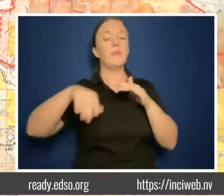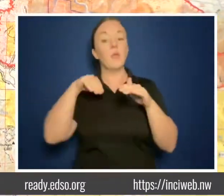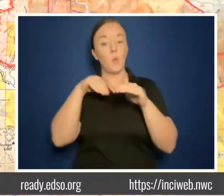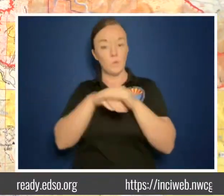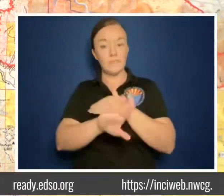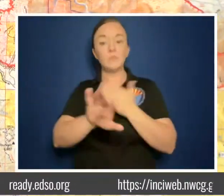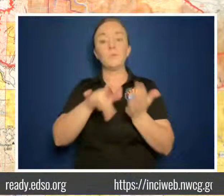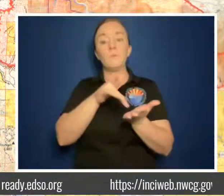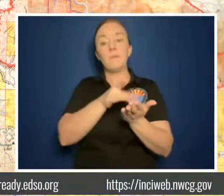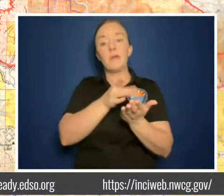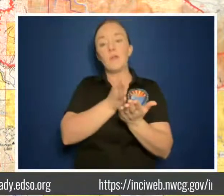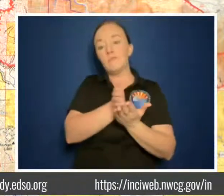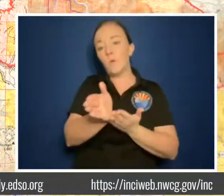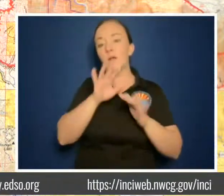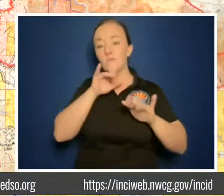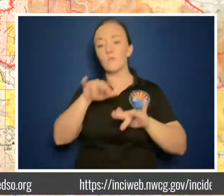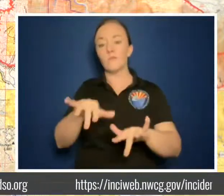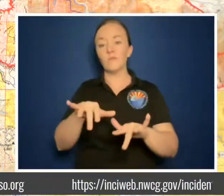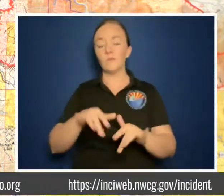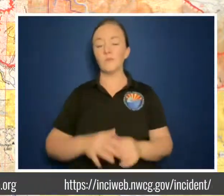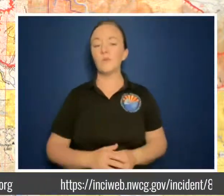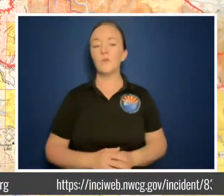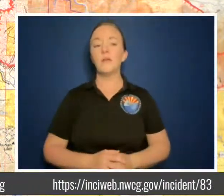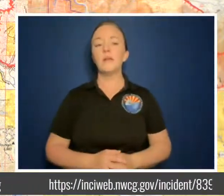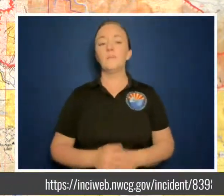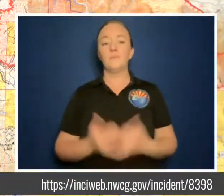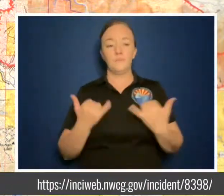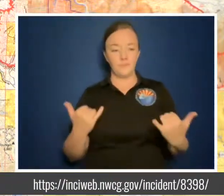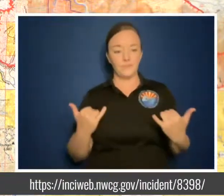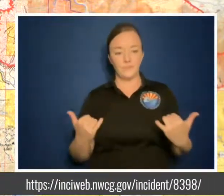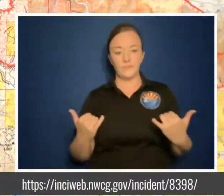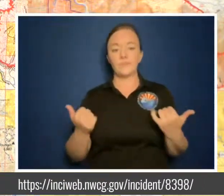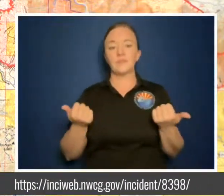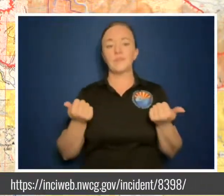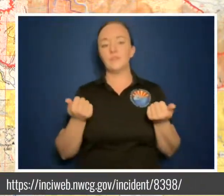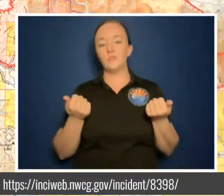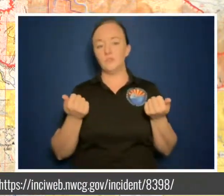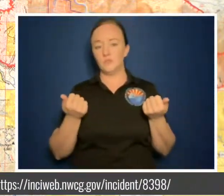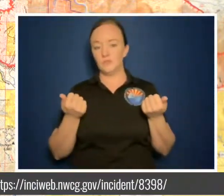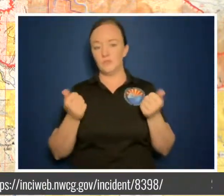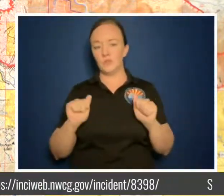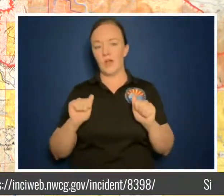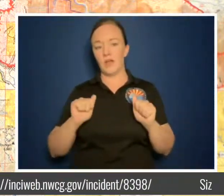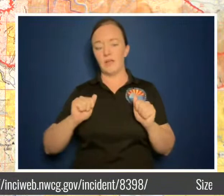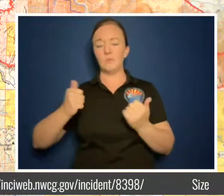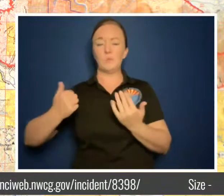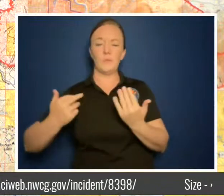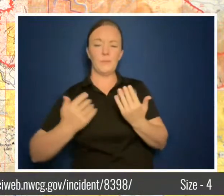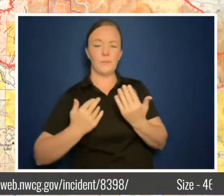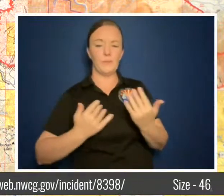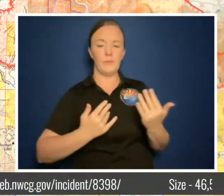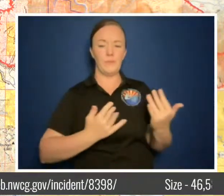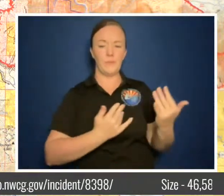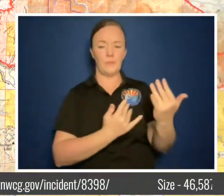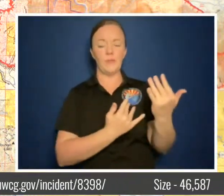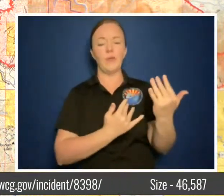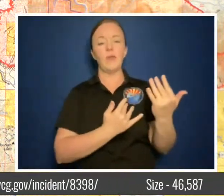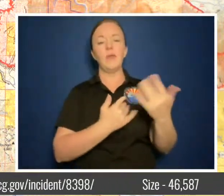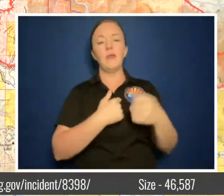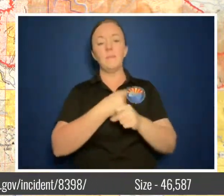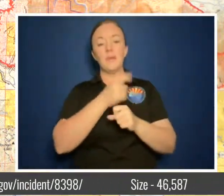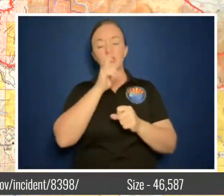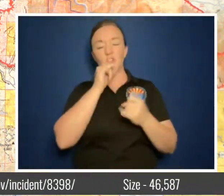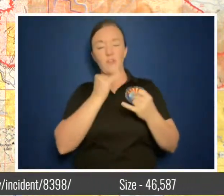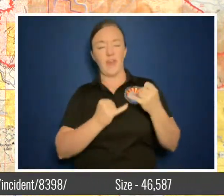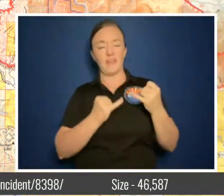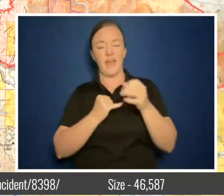they're currently working on bringing this fire around and making sure we get this last little piece here locked